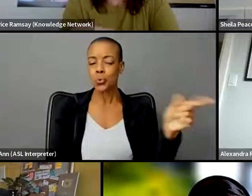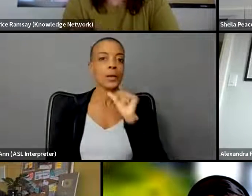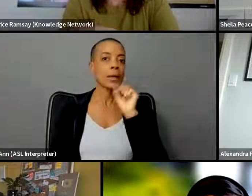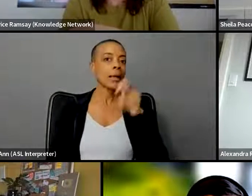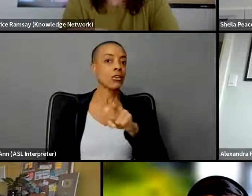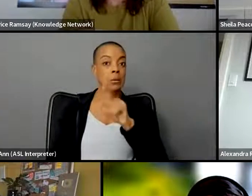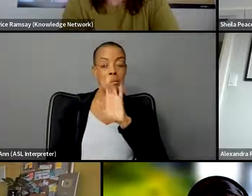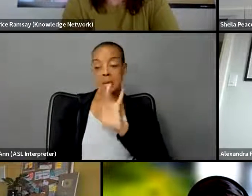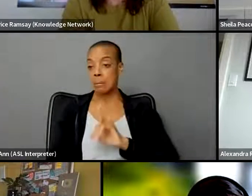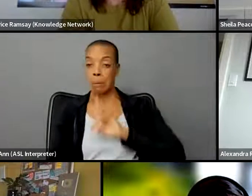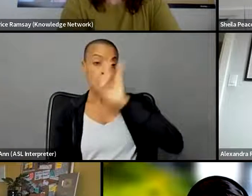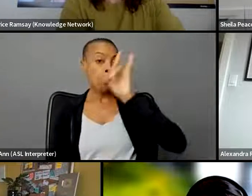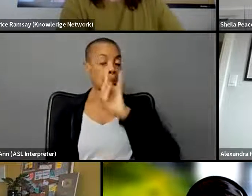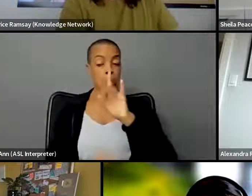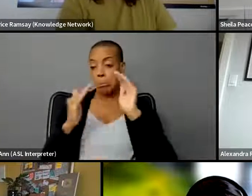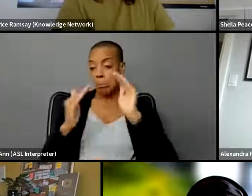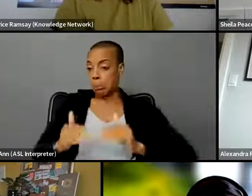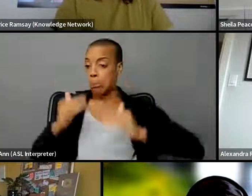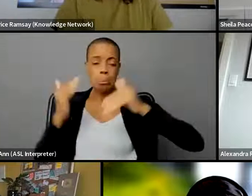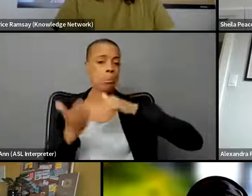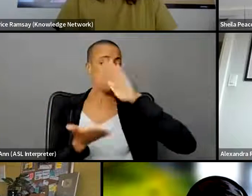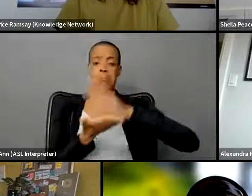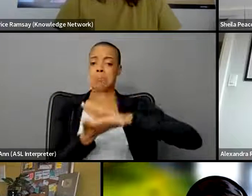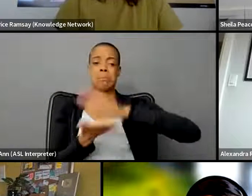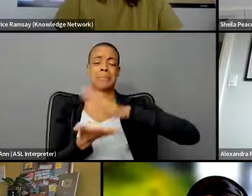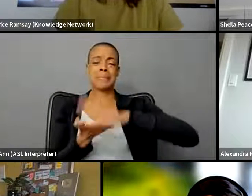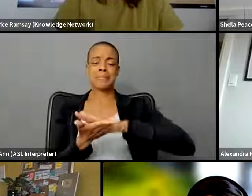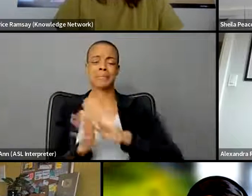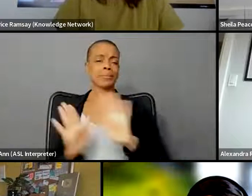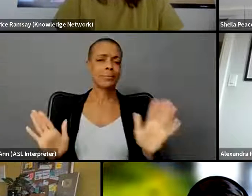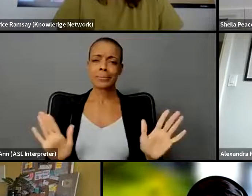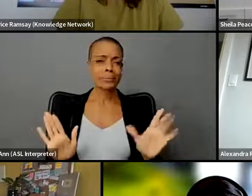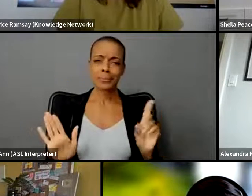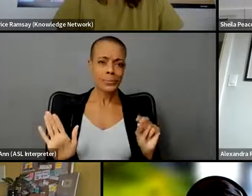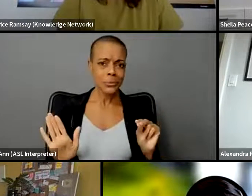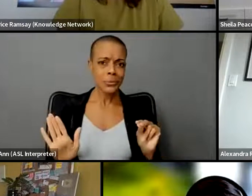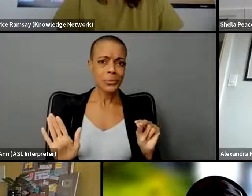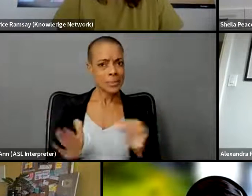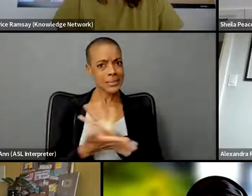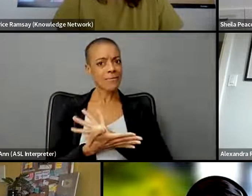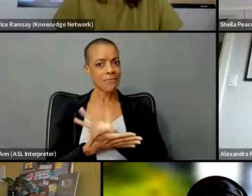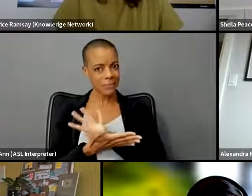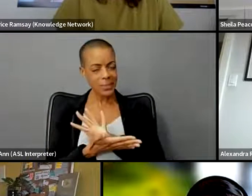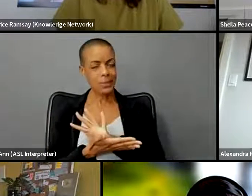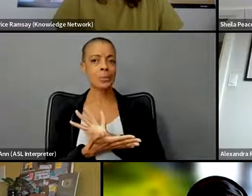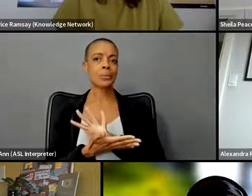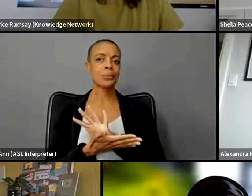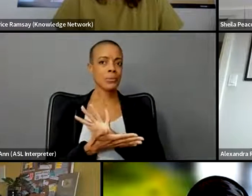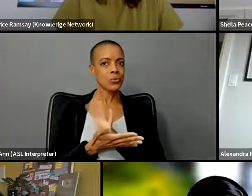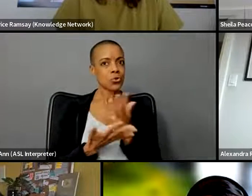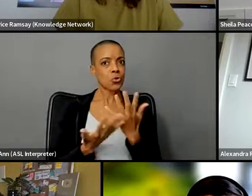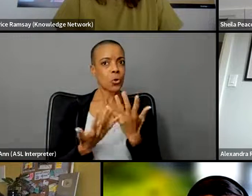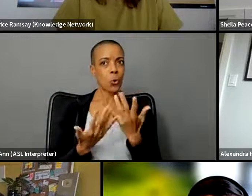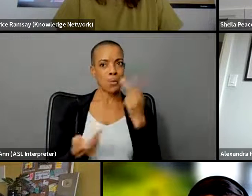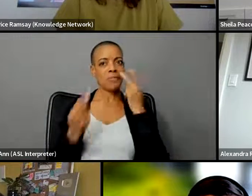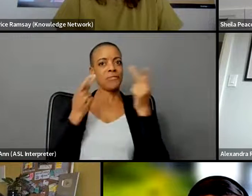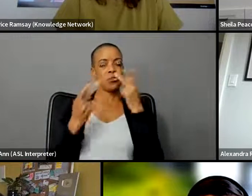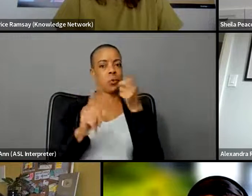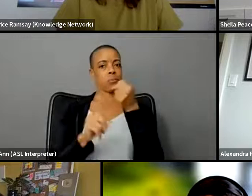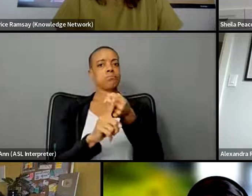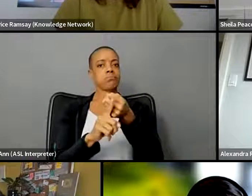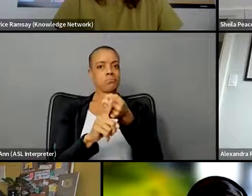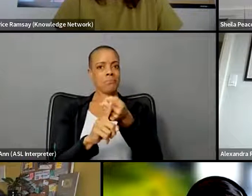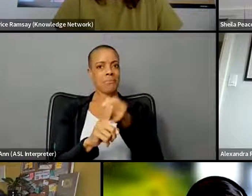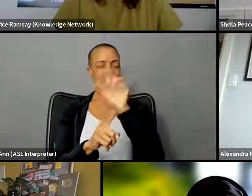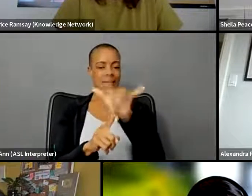an issue. You know, this is a film or a series. So bring it to life visually for us. Tell us what we're going to